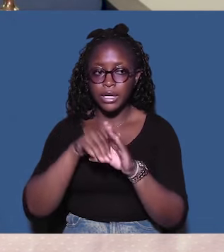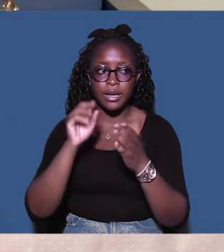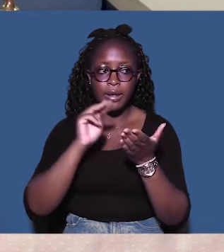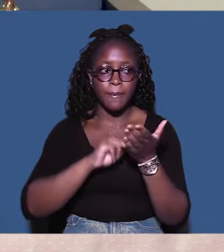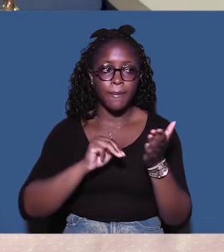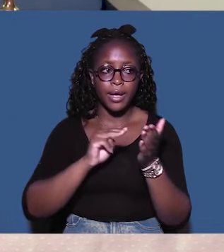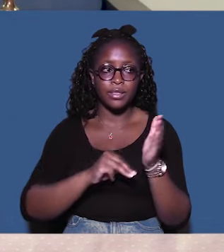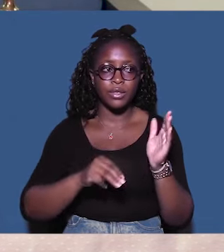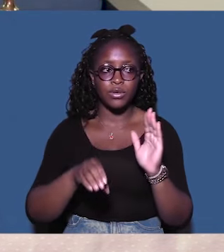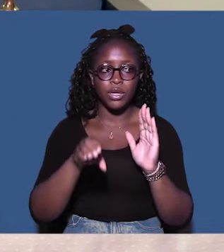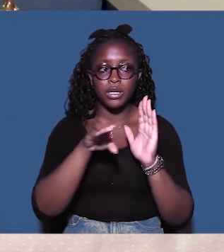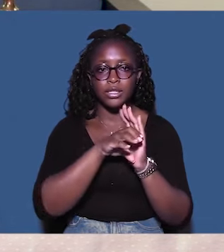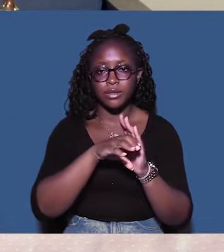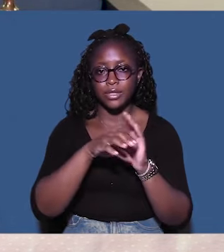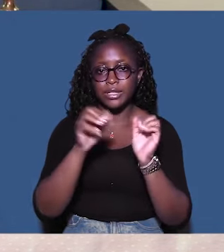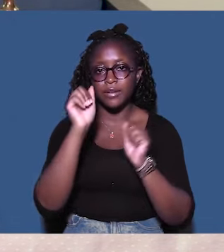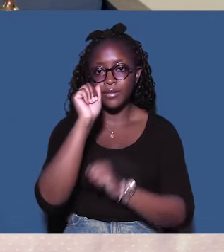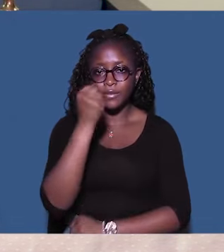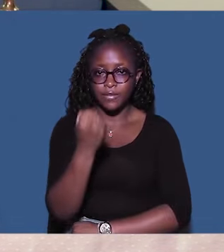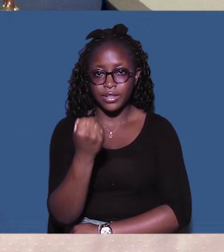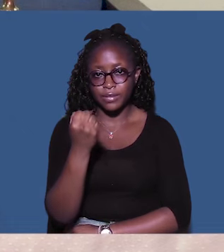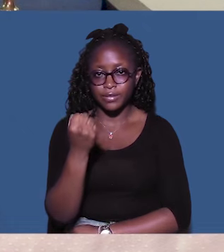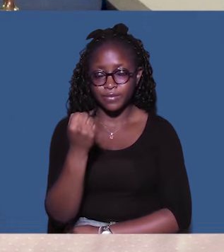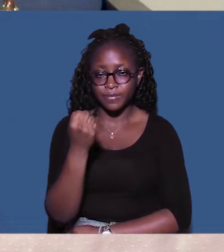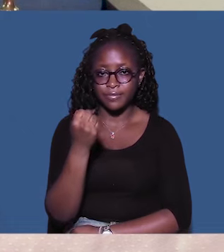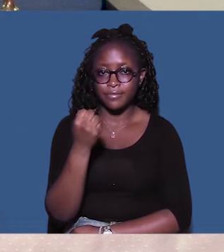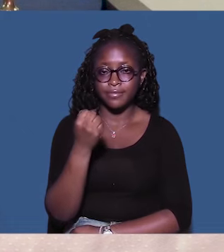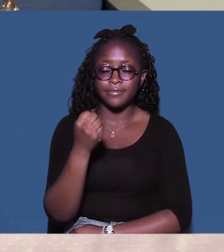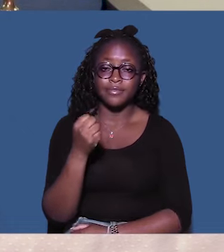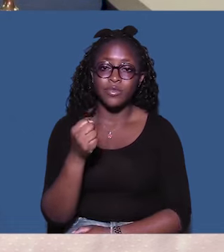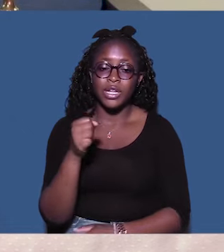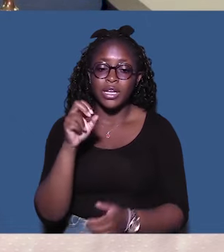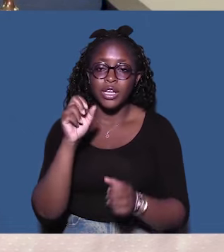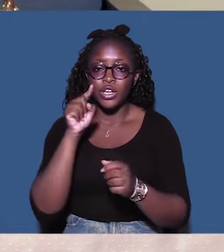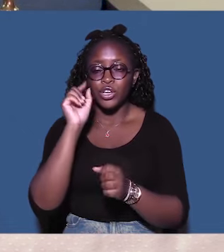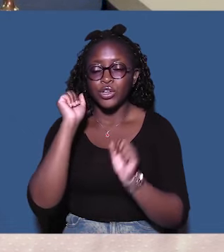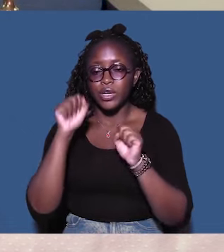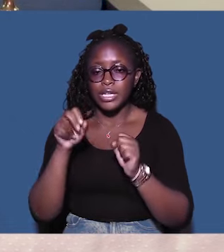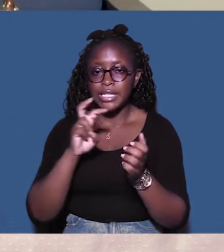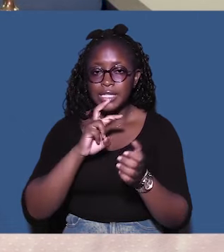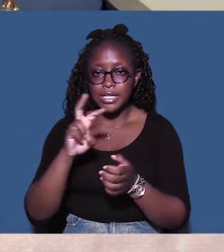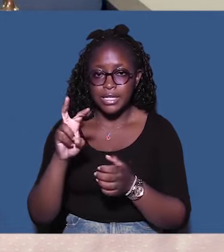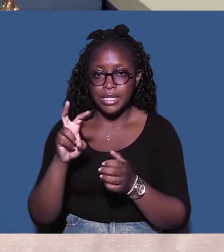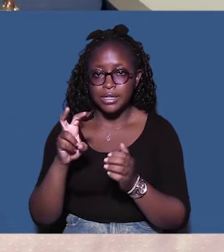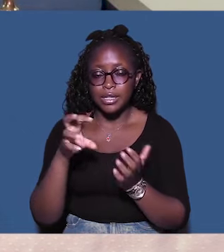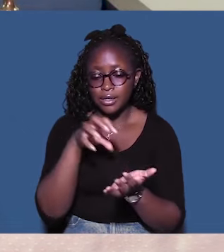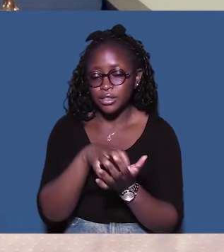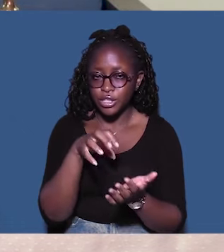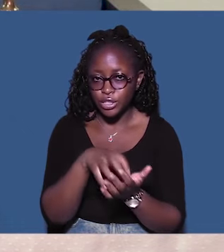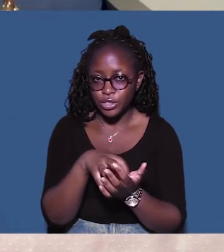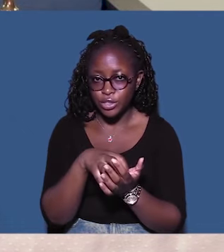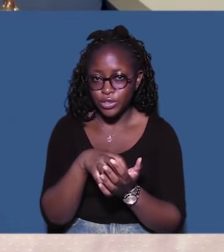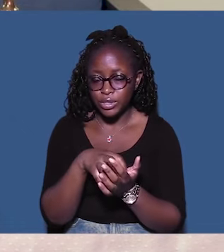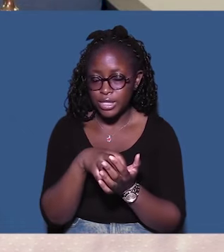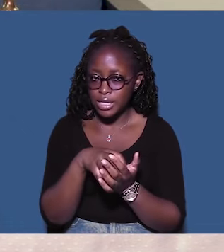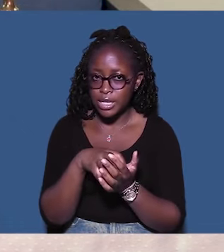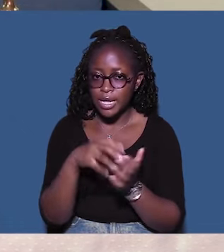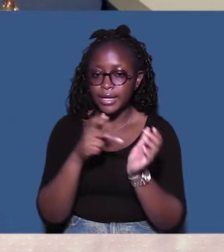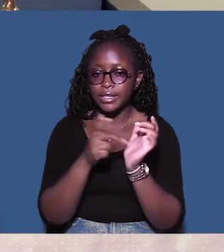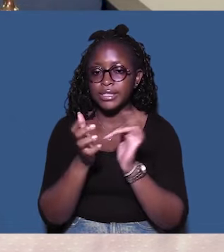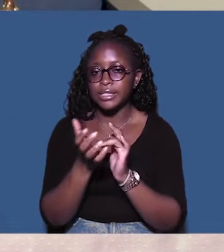way to chapter 7. You will see the issues that Jesus addresses about the kingdom